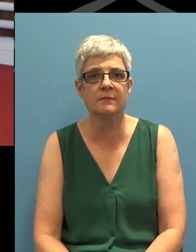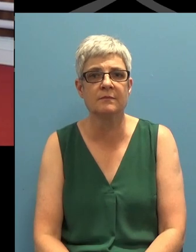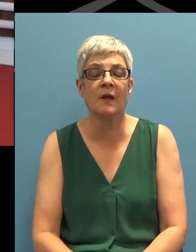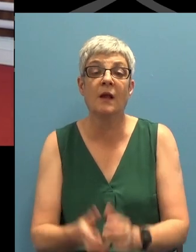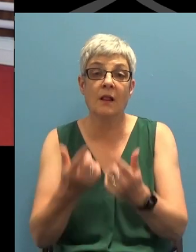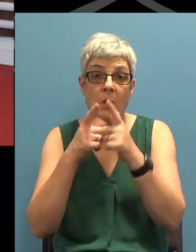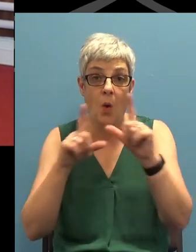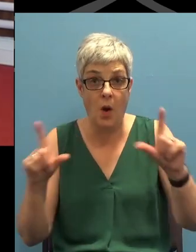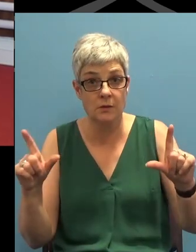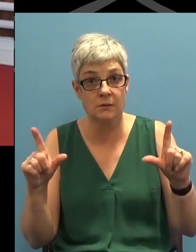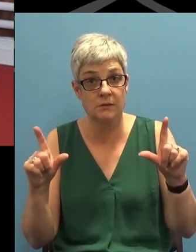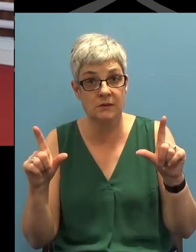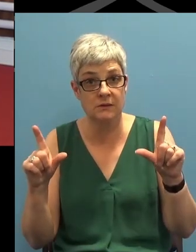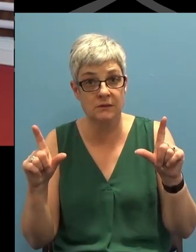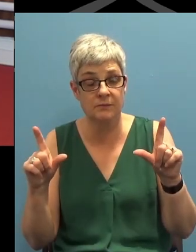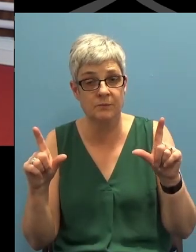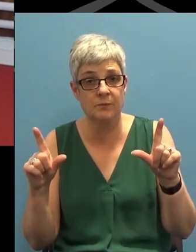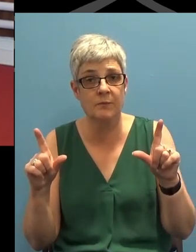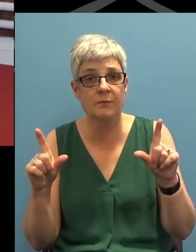Lord, as we